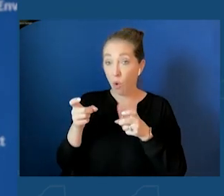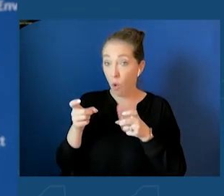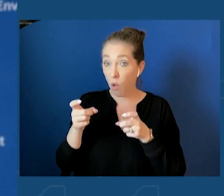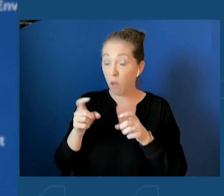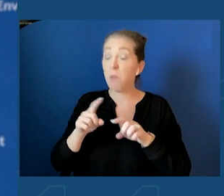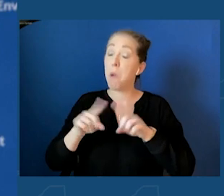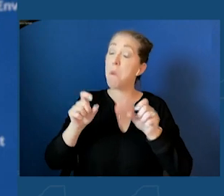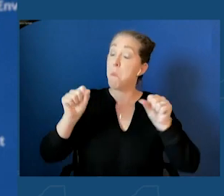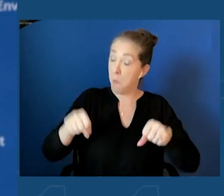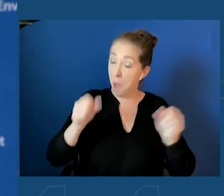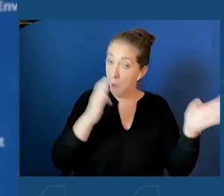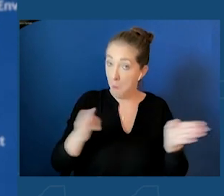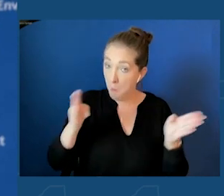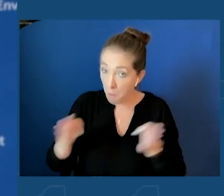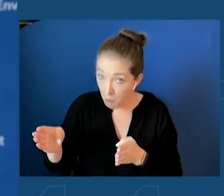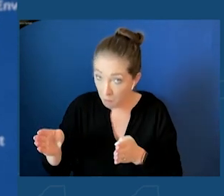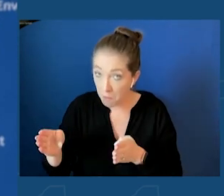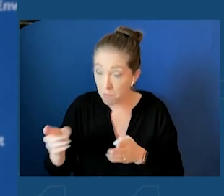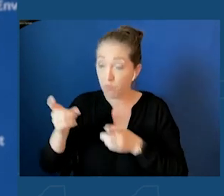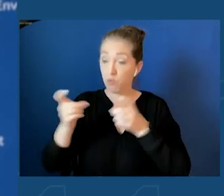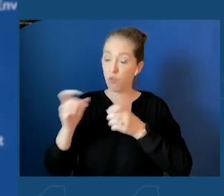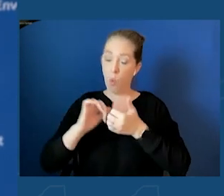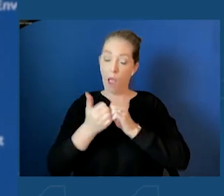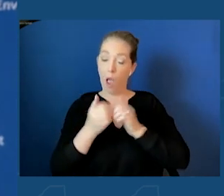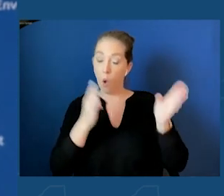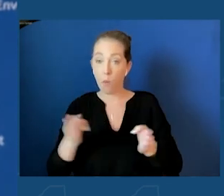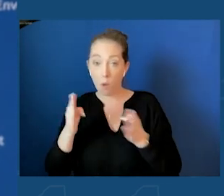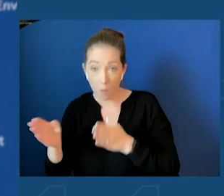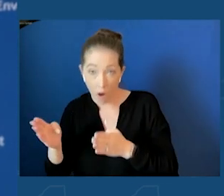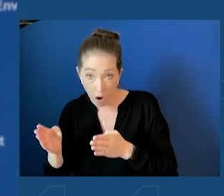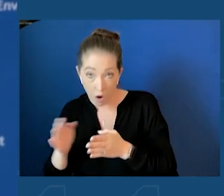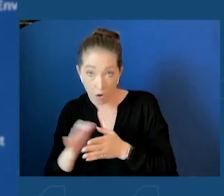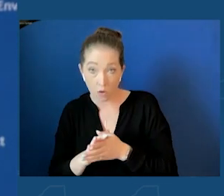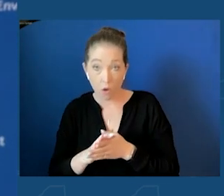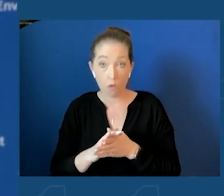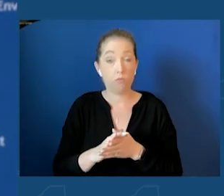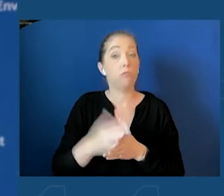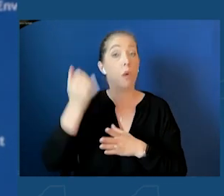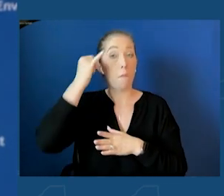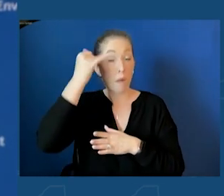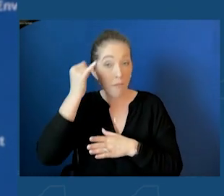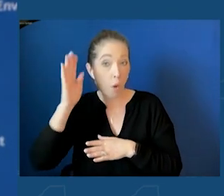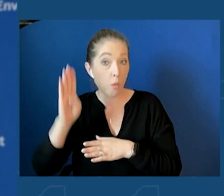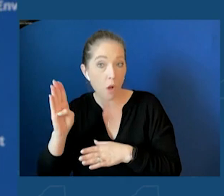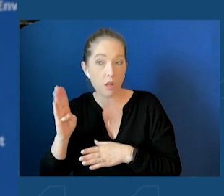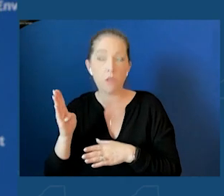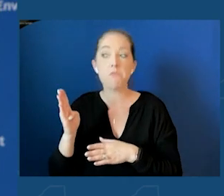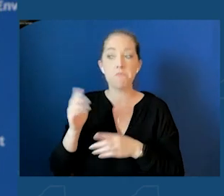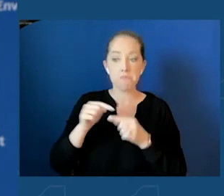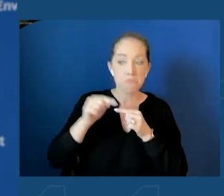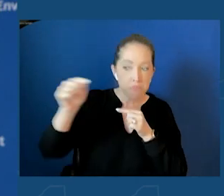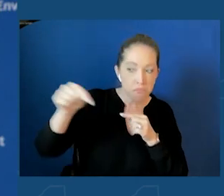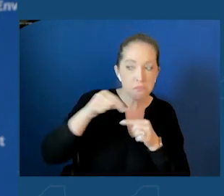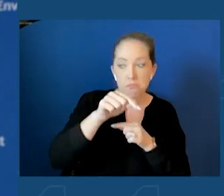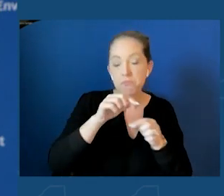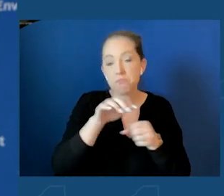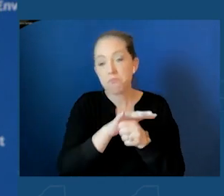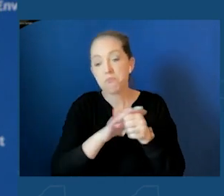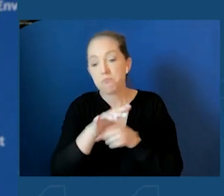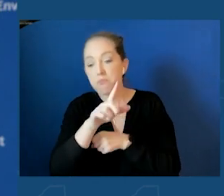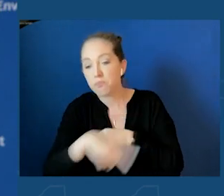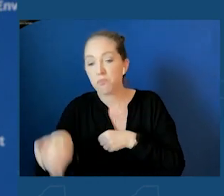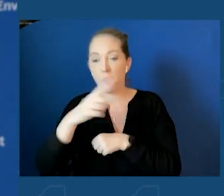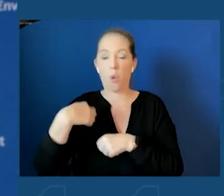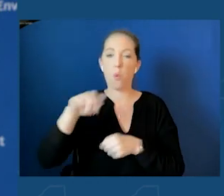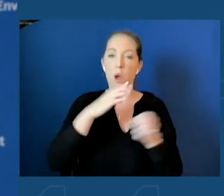how we prepare and what we do to be ready. So from Buffalo to Brooklyn, we're going to continue fighting and preparing for the effects of climate change. So how do